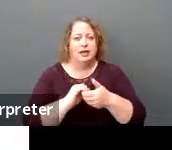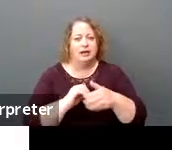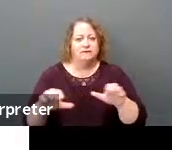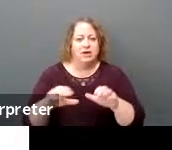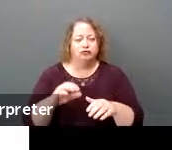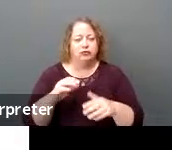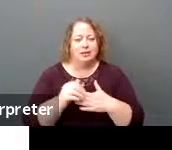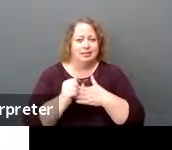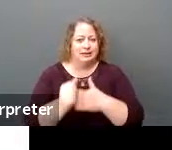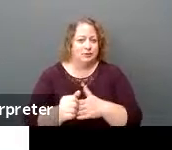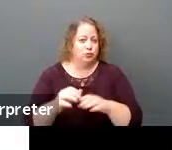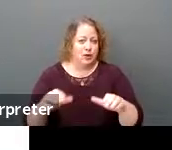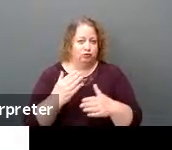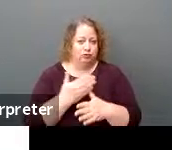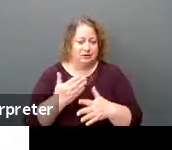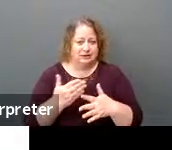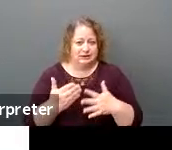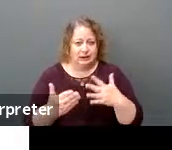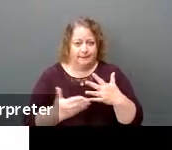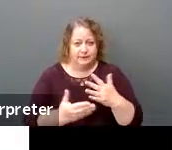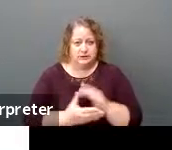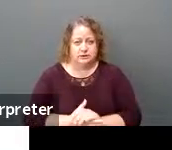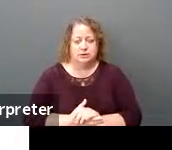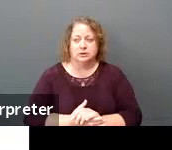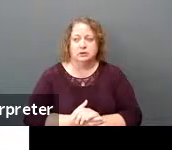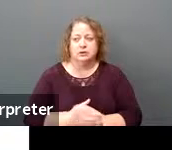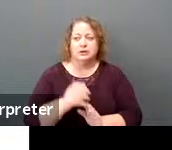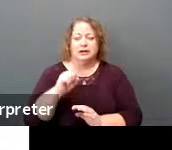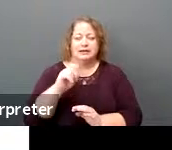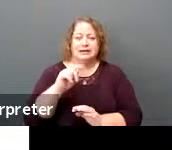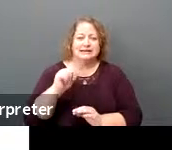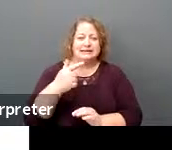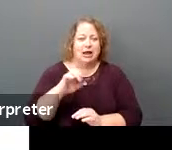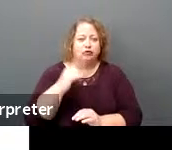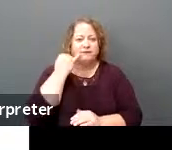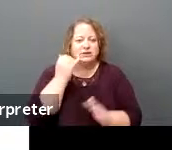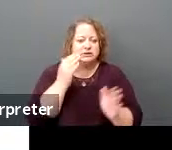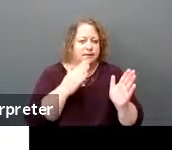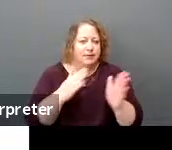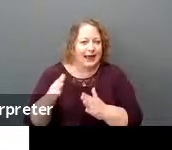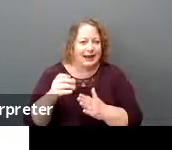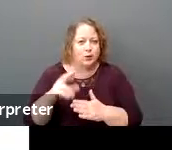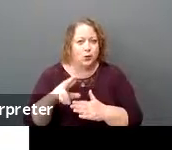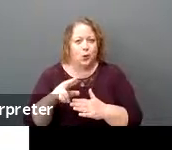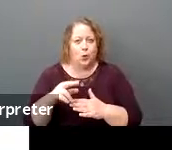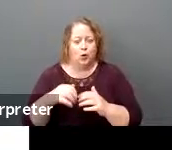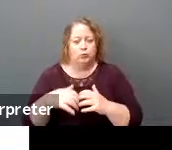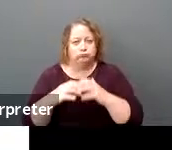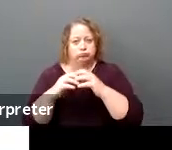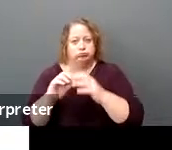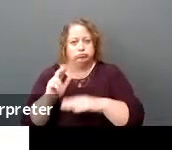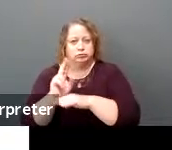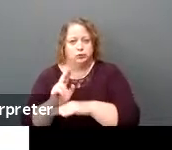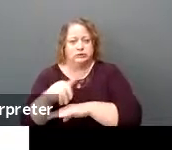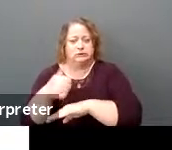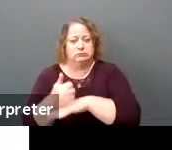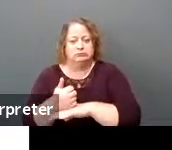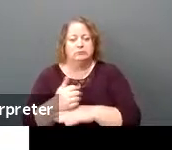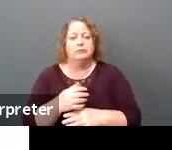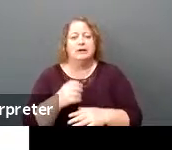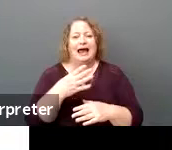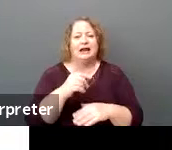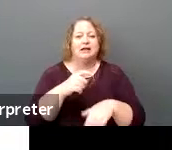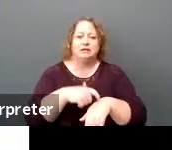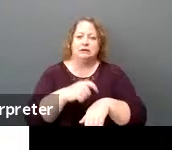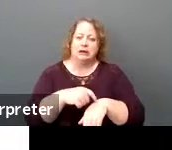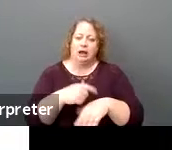the action steps, the stage of implementation, if it's in planning or implementation, and the time frame that